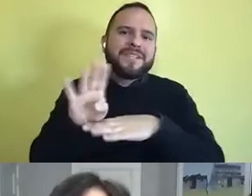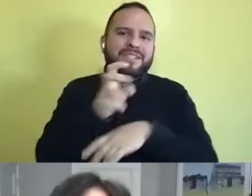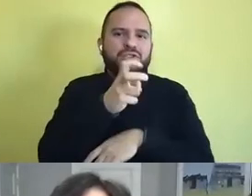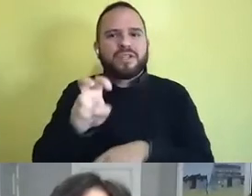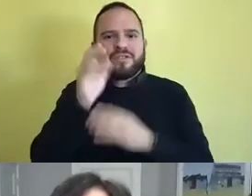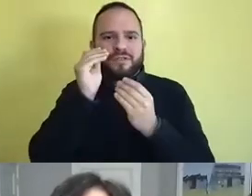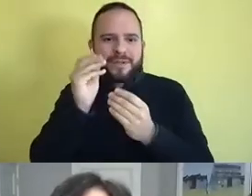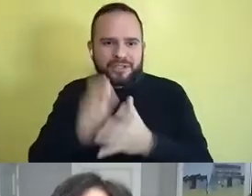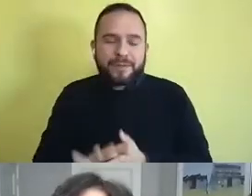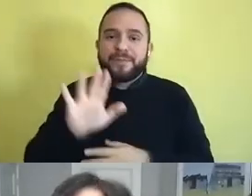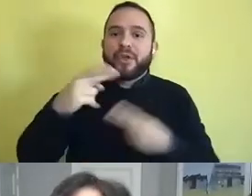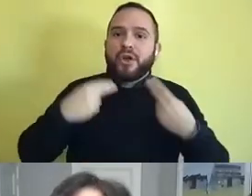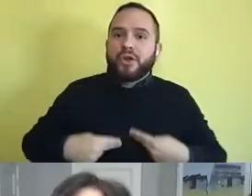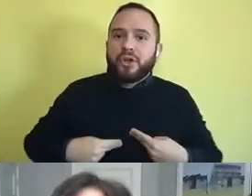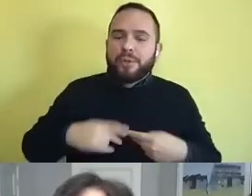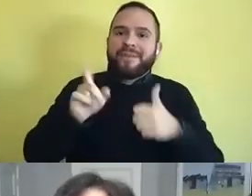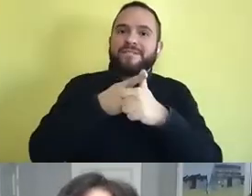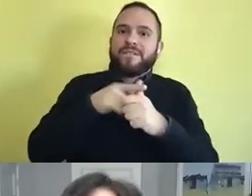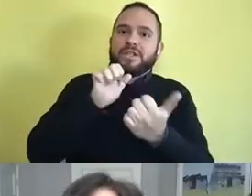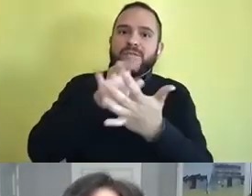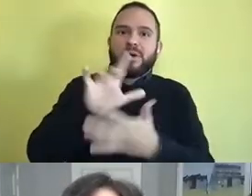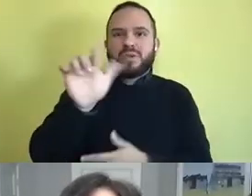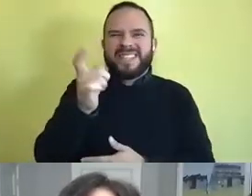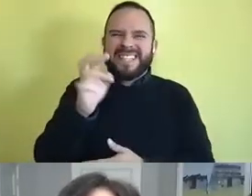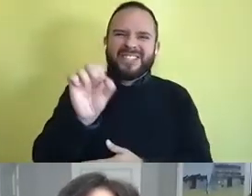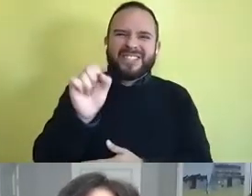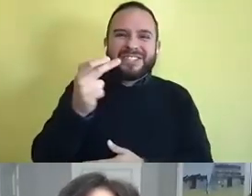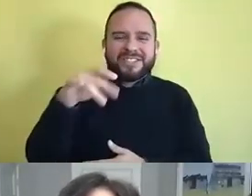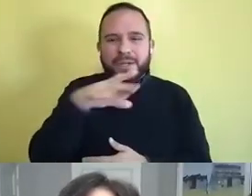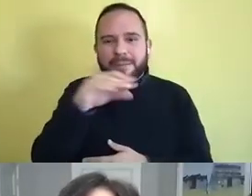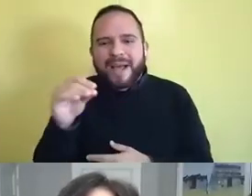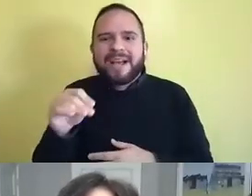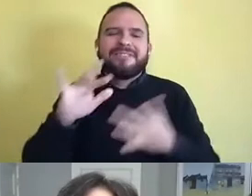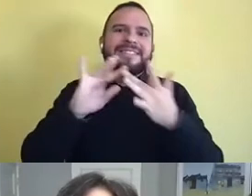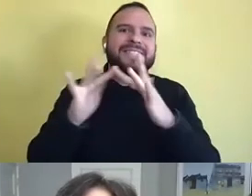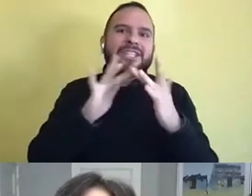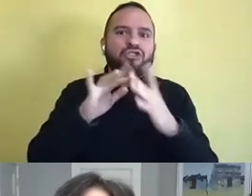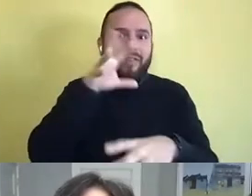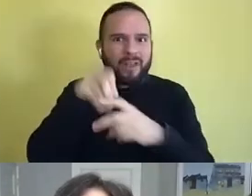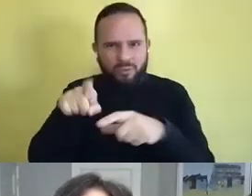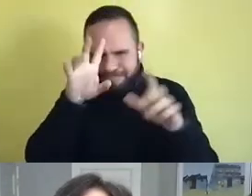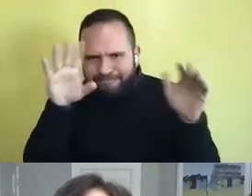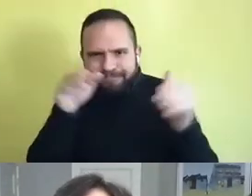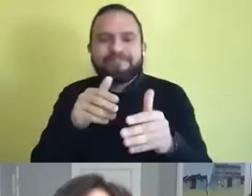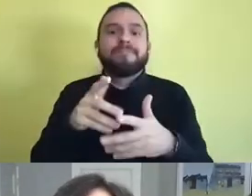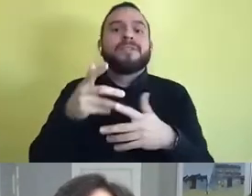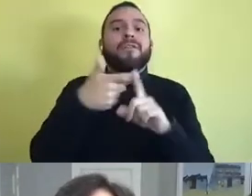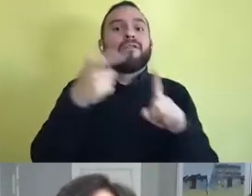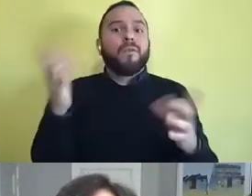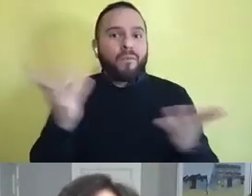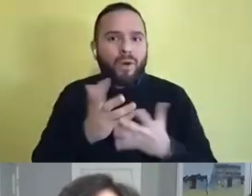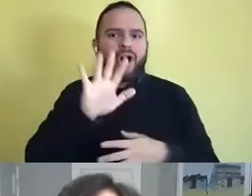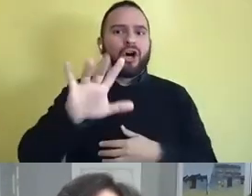transformation. Her human-first approach to leadership and focus on digital inclusion comes from her journey as a